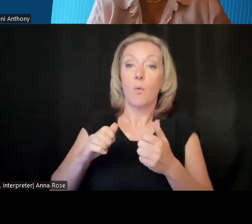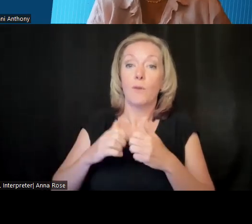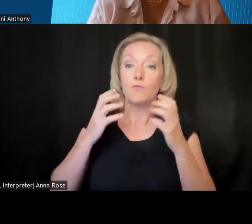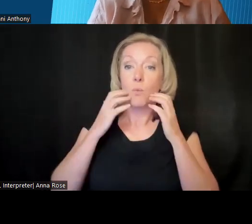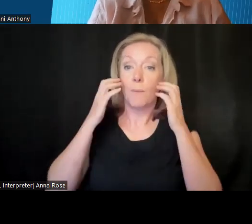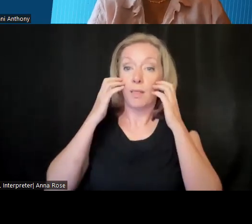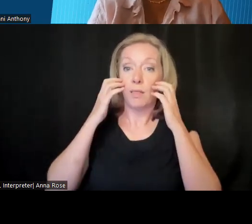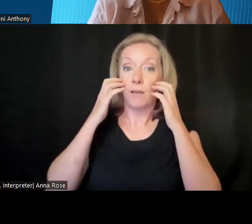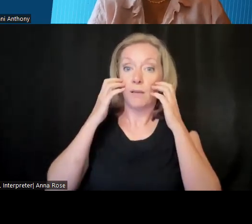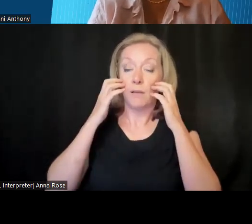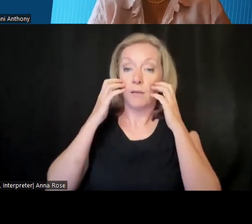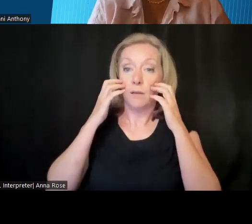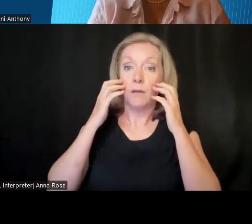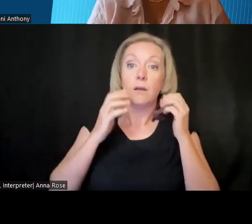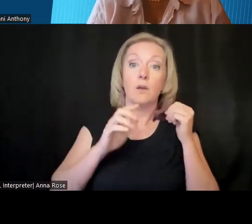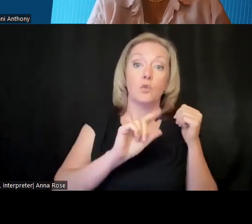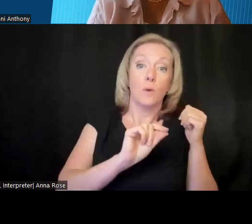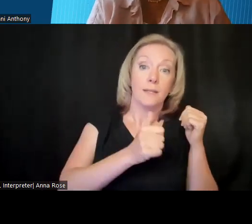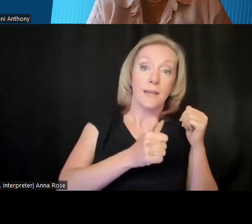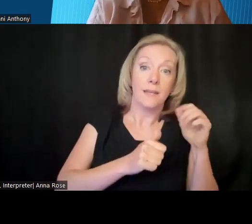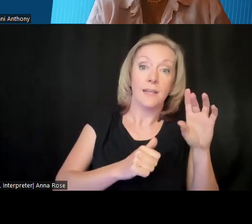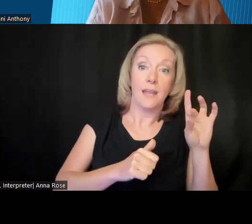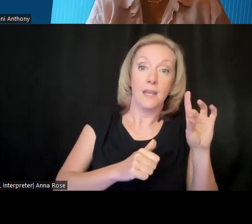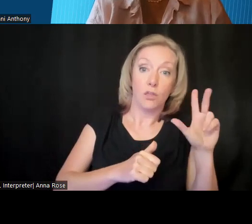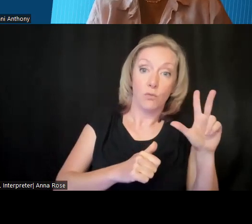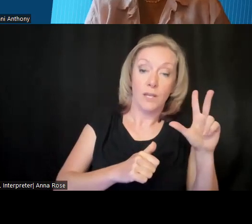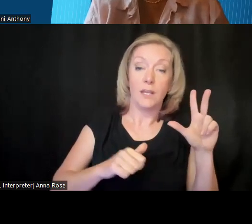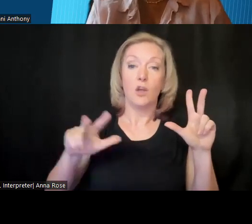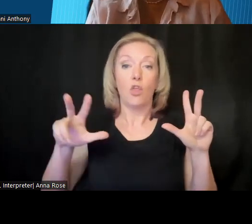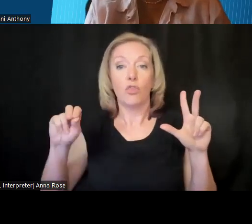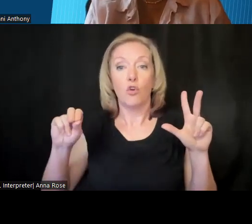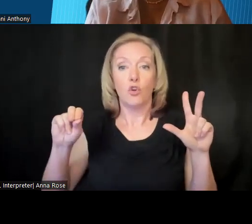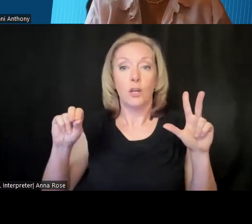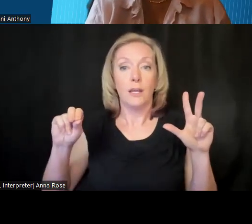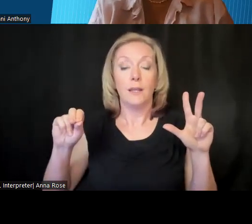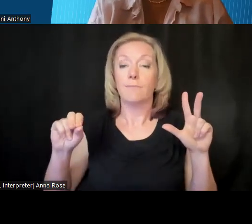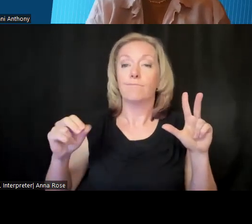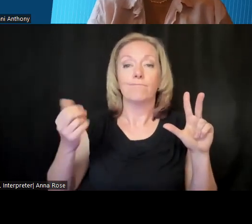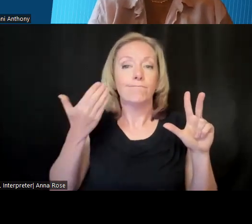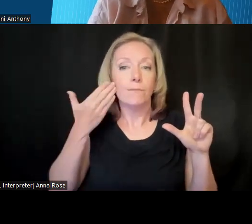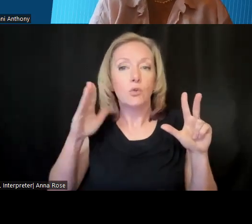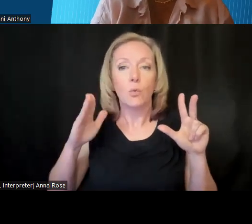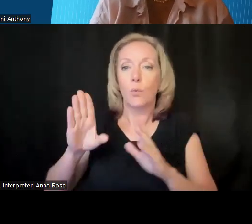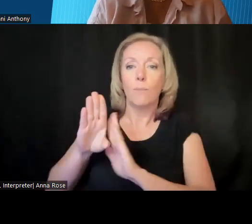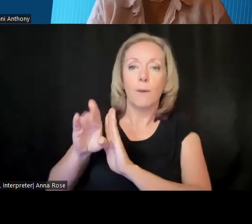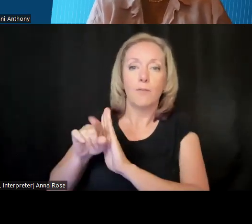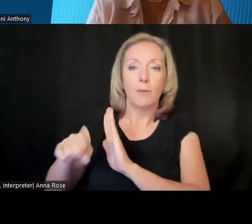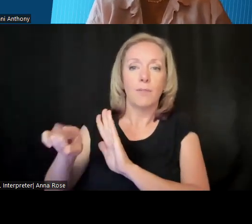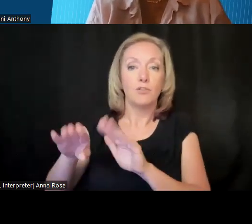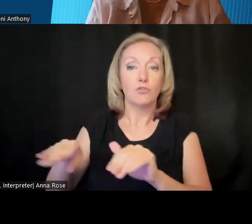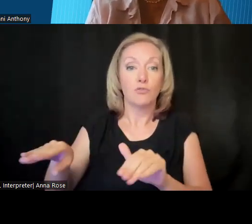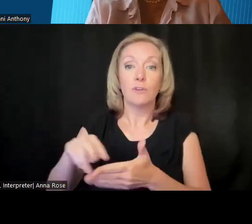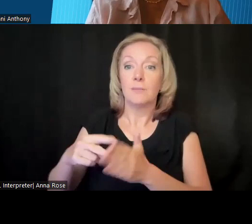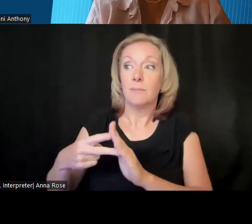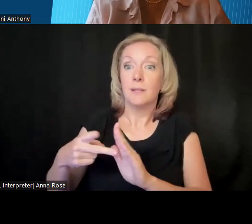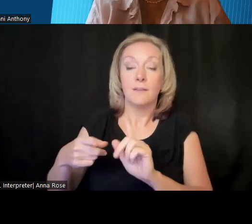is down from 83 in 2010. So the bottom line is we don't know the history of those kids, whether or not these are kids who